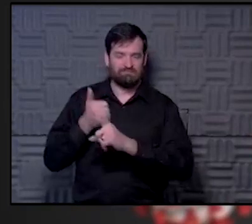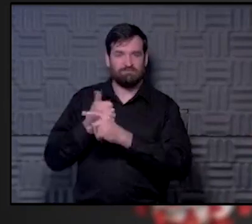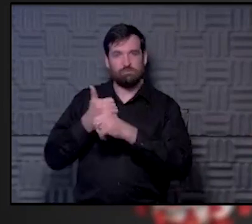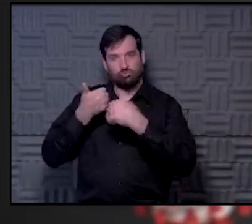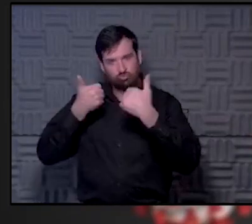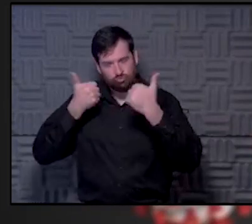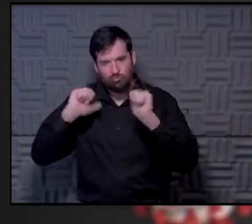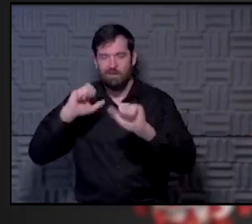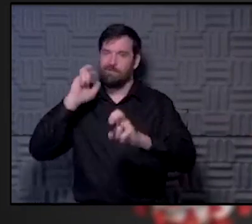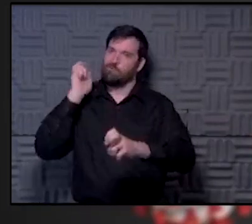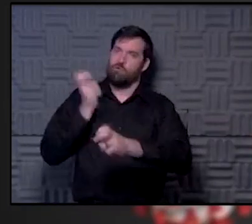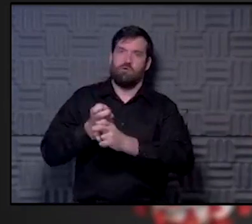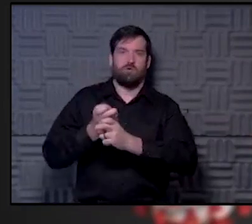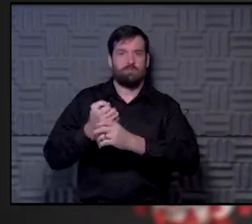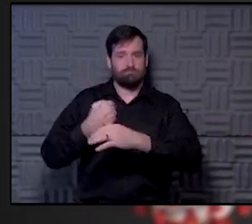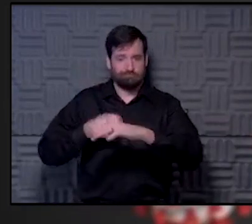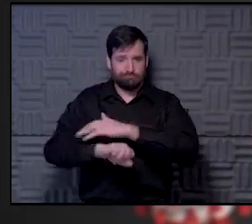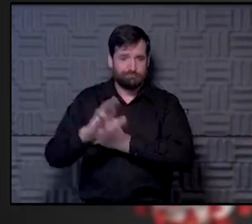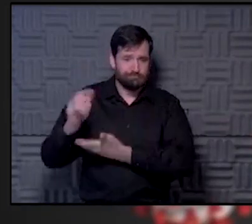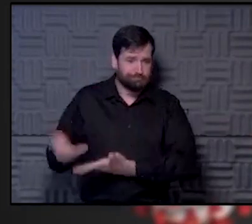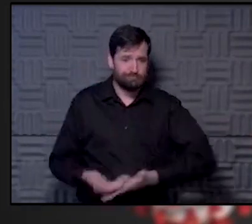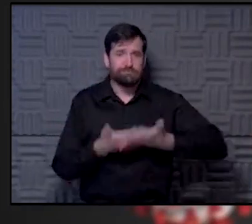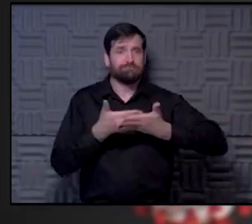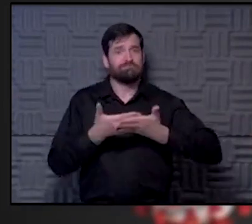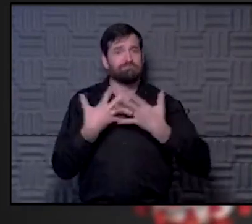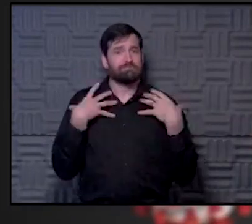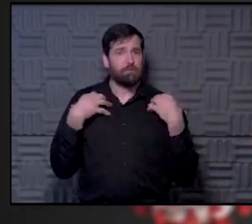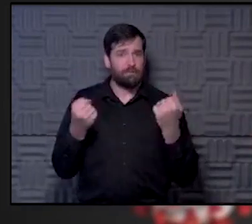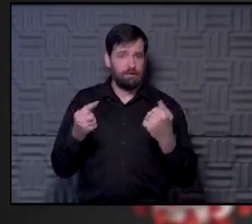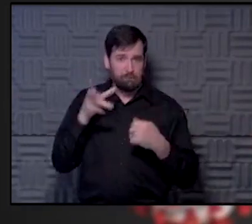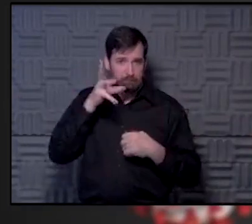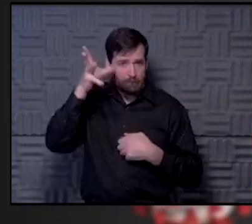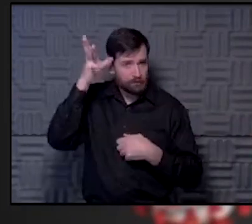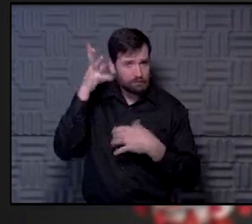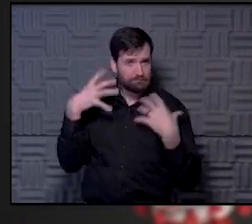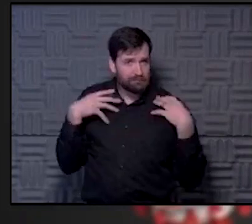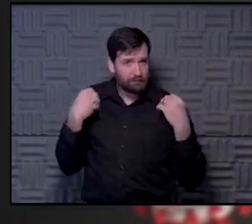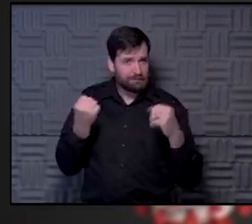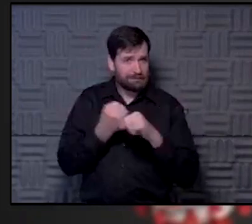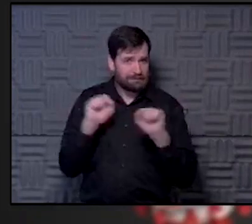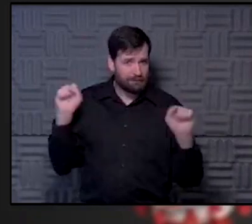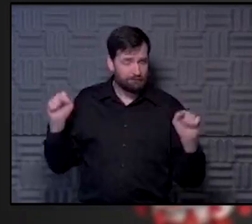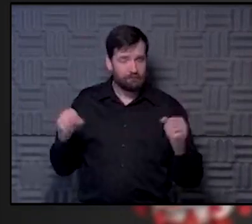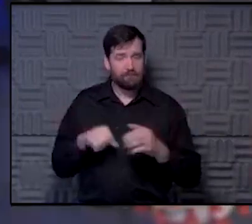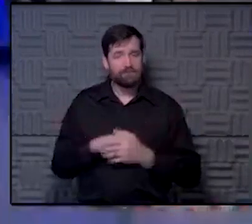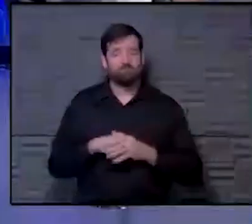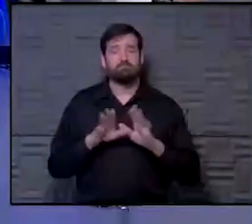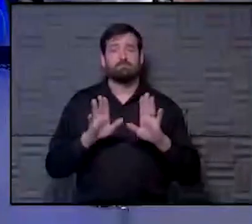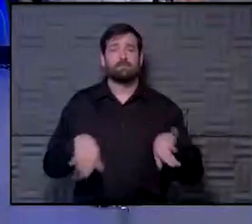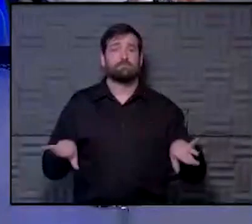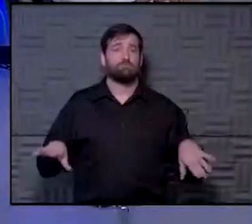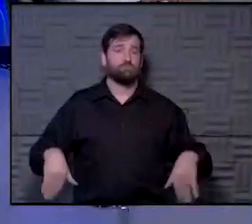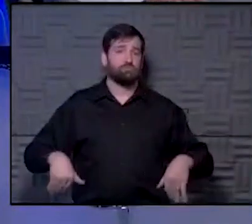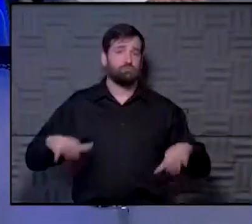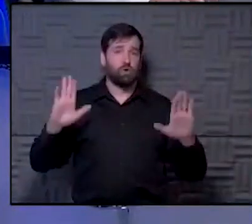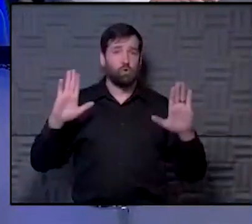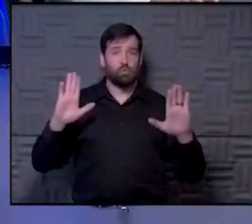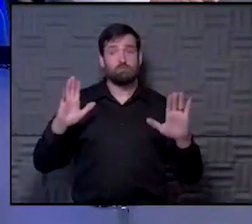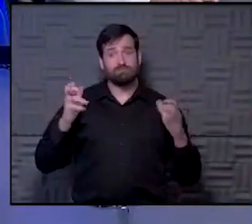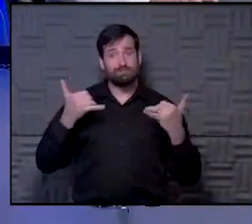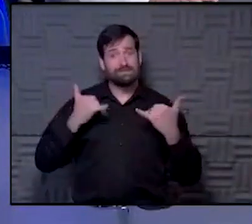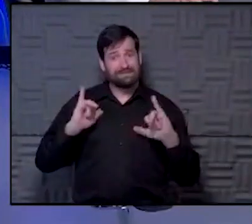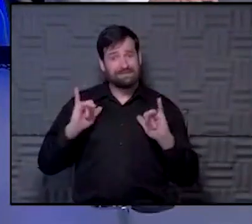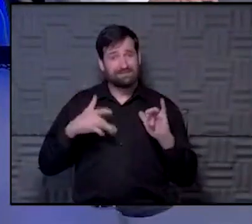the world and make sure that children and parents are healthy and safe. As kids grow, that desire doesn't go